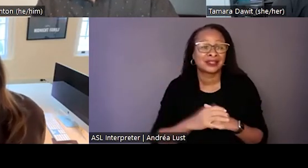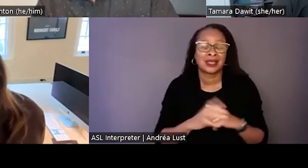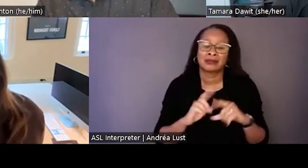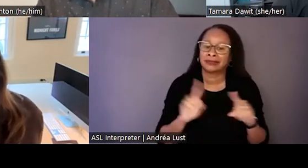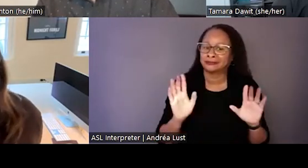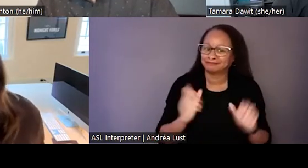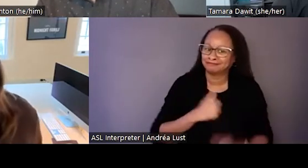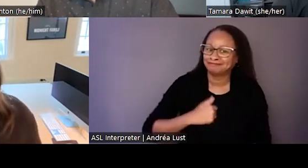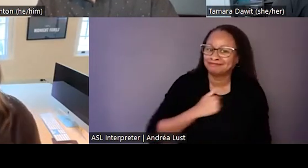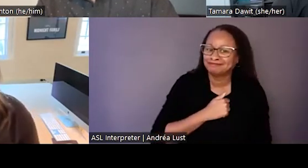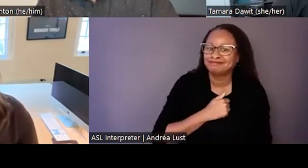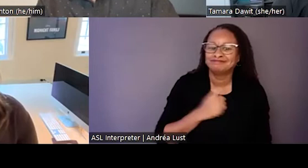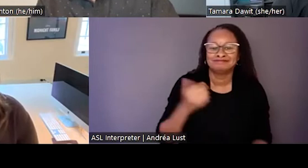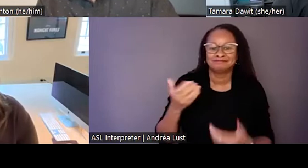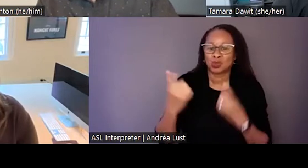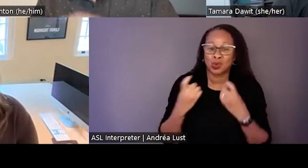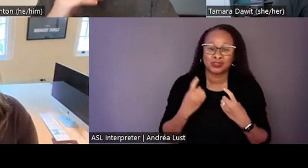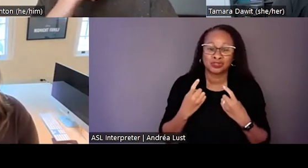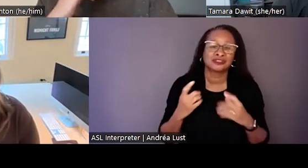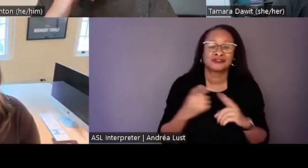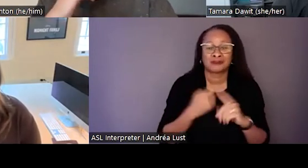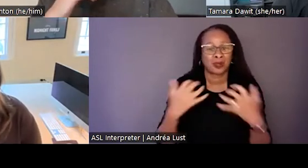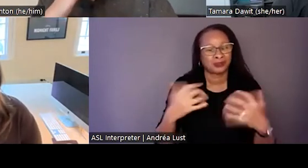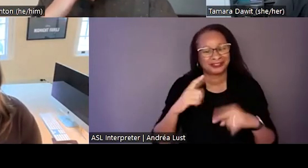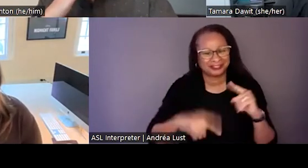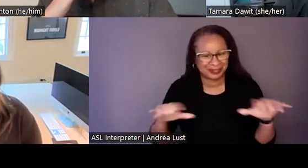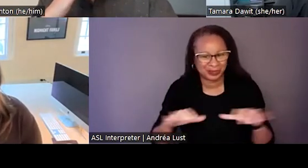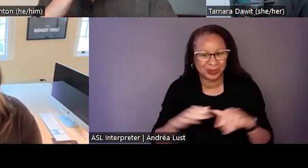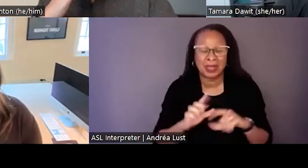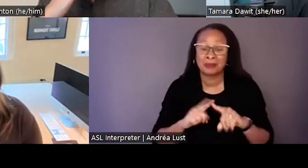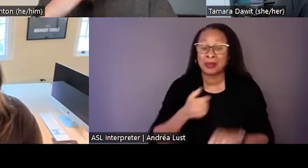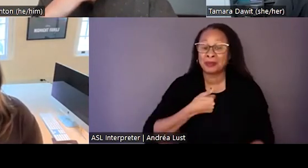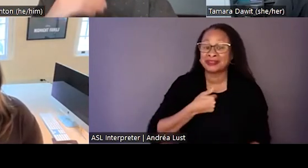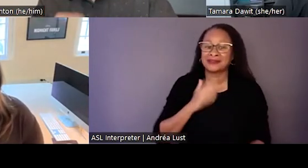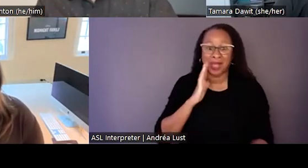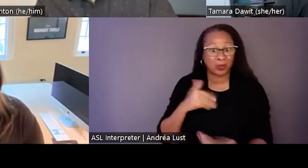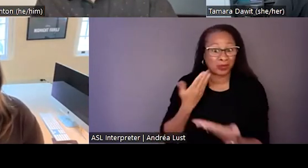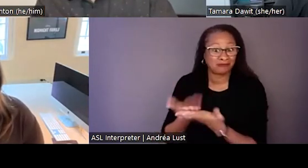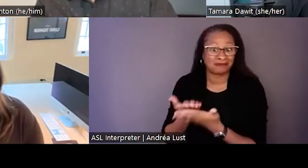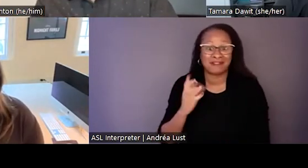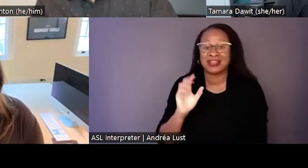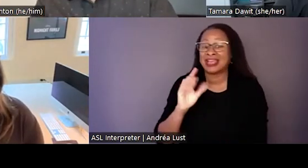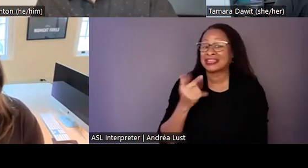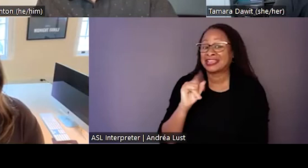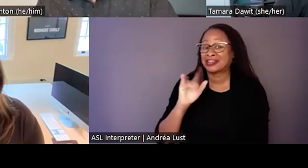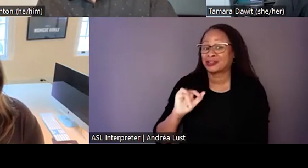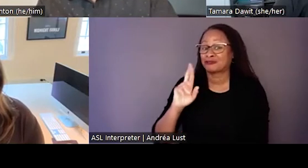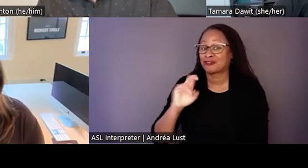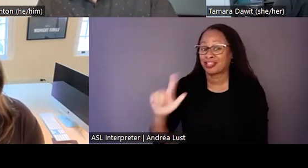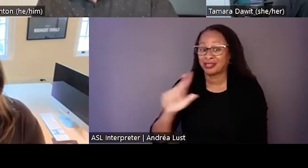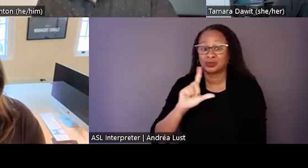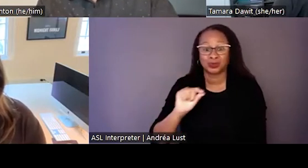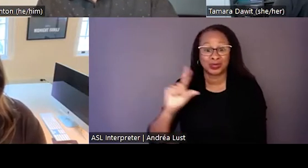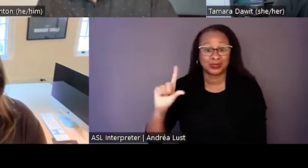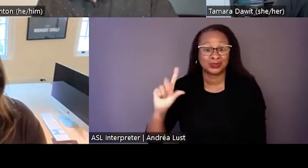be receiving questions from the audience. But I myself be in LA during the Getting Real 2020,